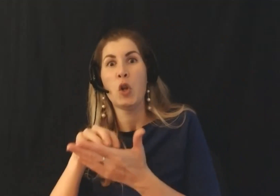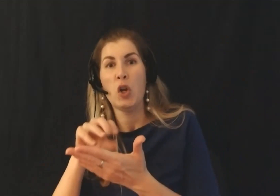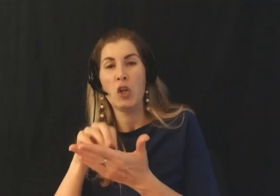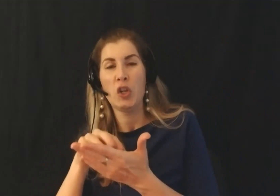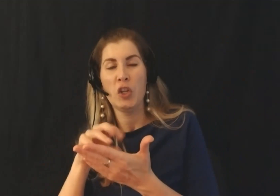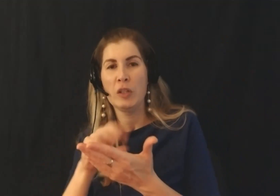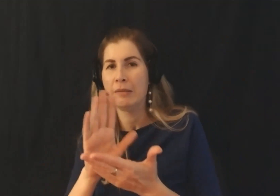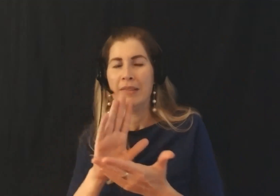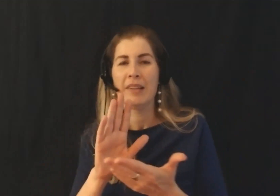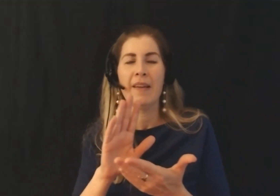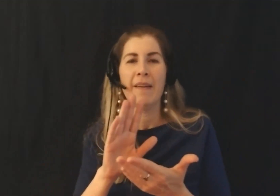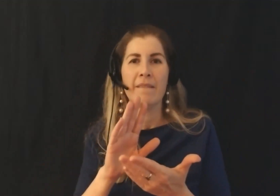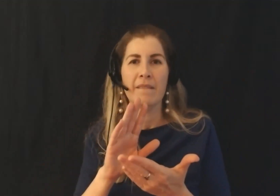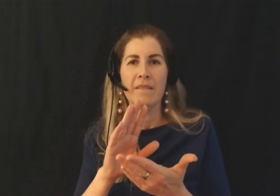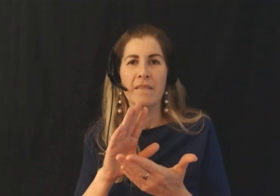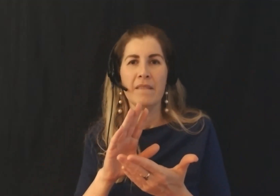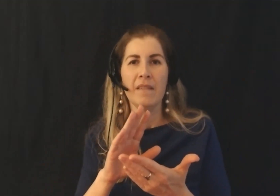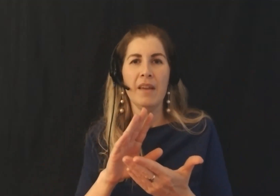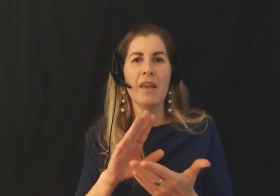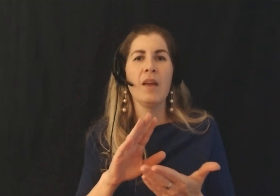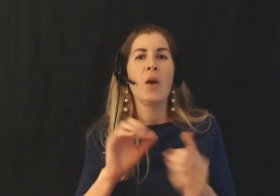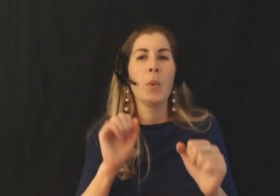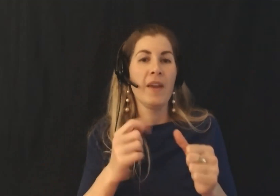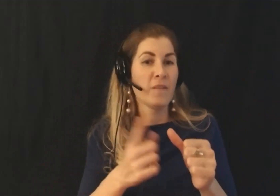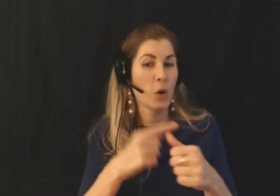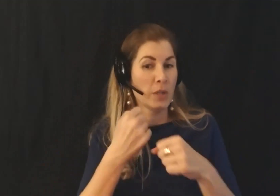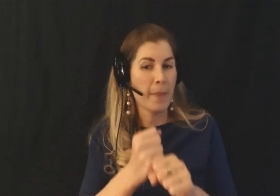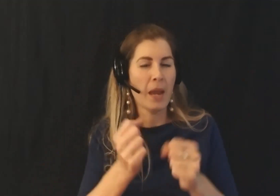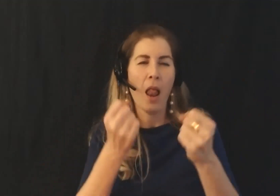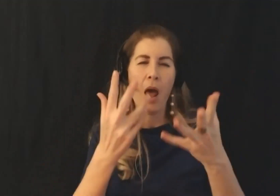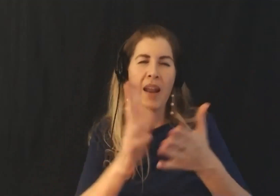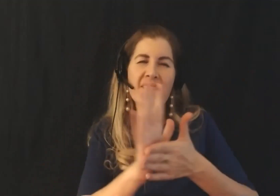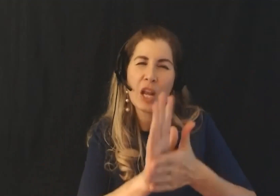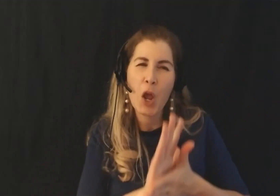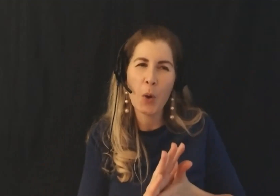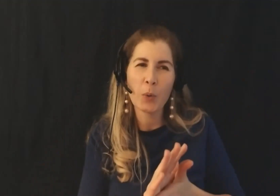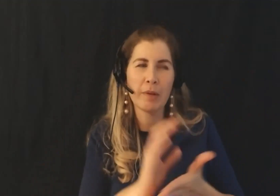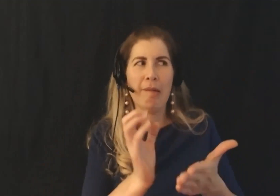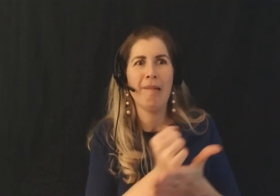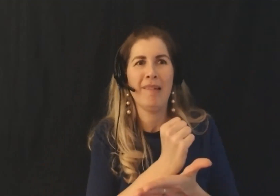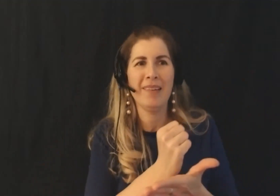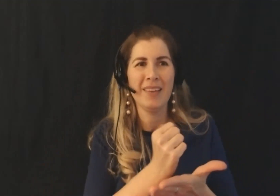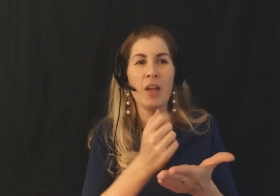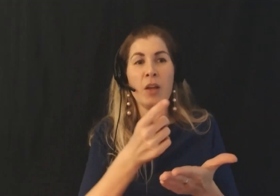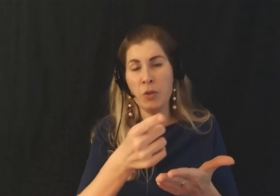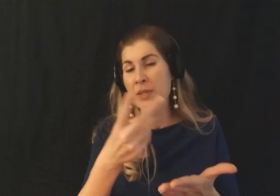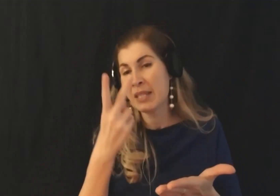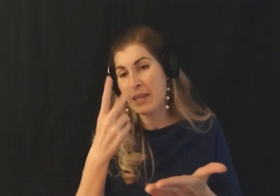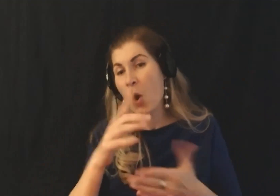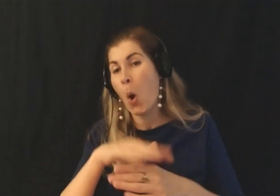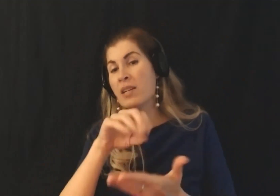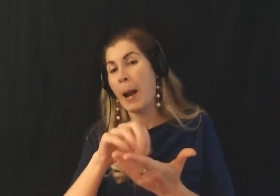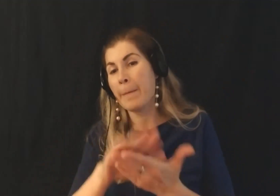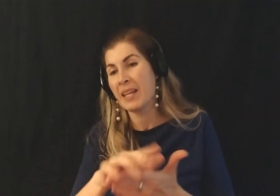residencies in a virtual format with those students, we created a plethora of videos that you can check out. It's on that document.